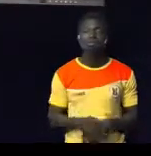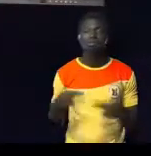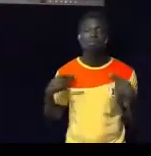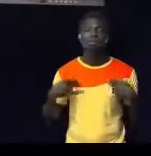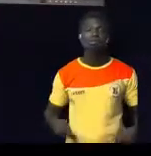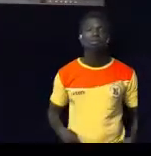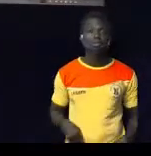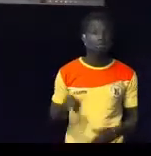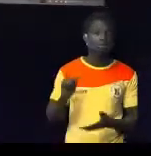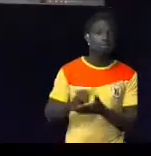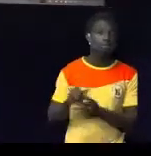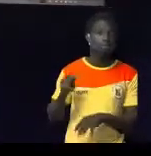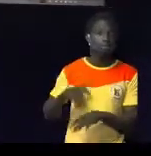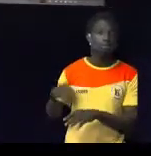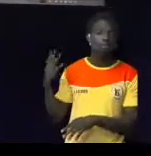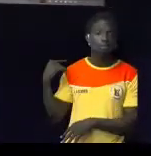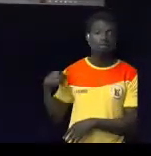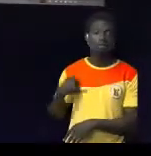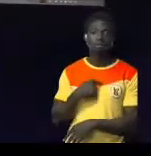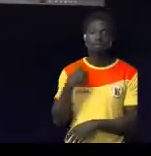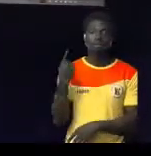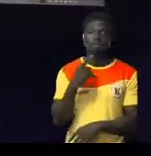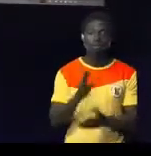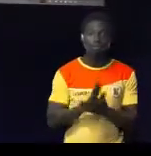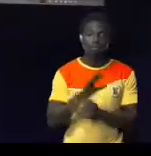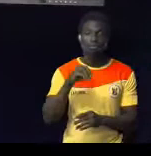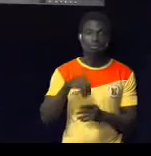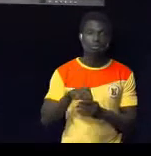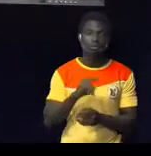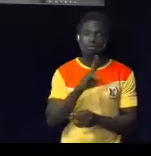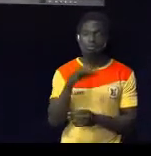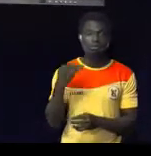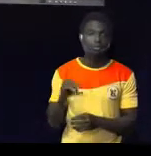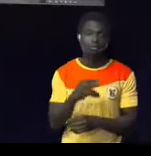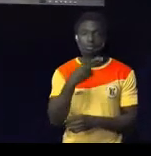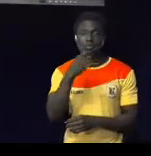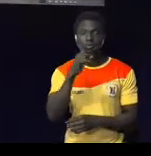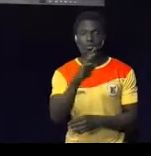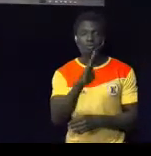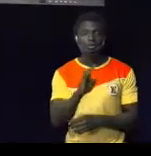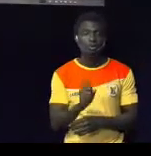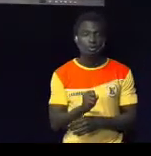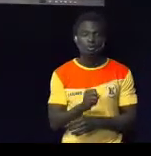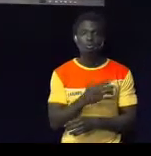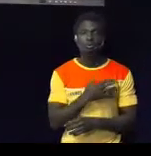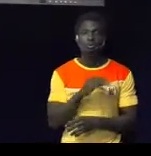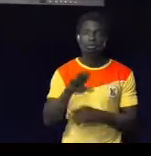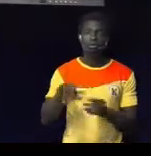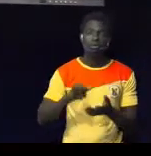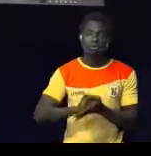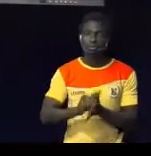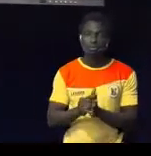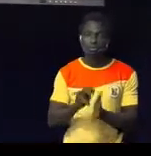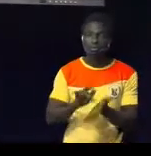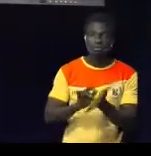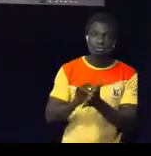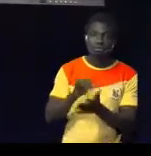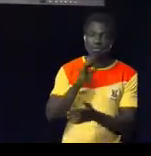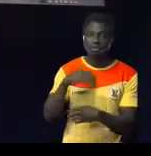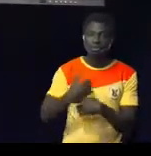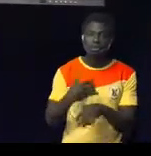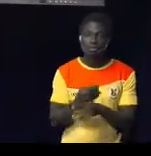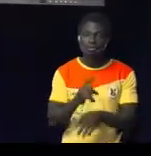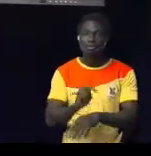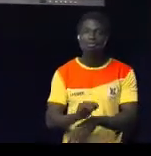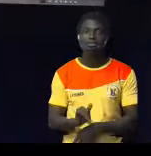we only believed in using of the leaves or making concoction. All those kind of drugs are